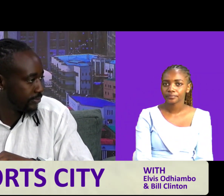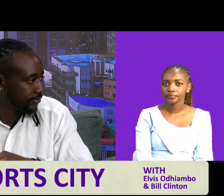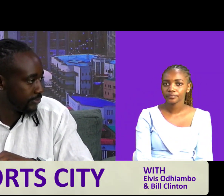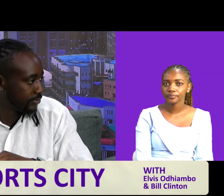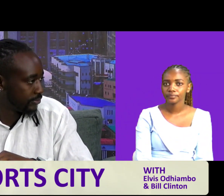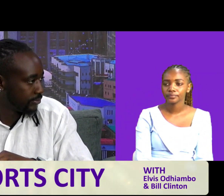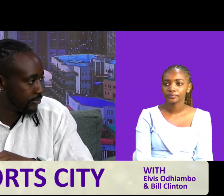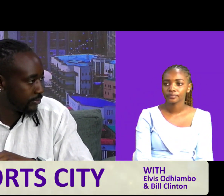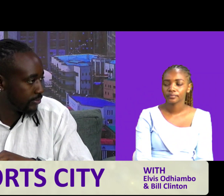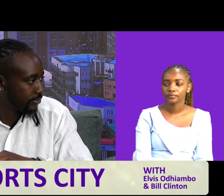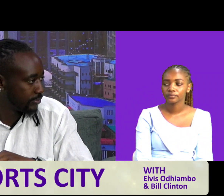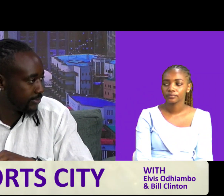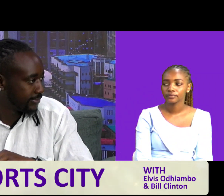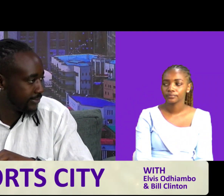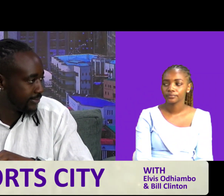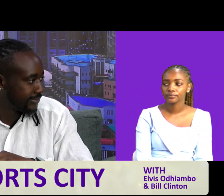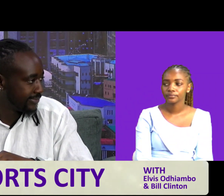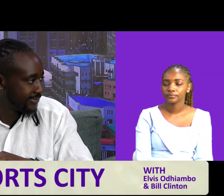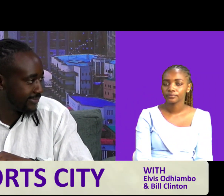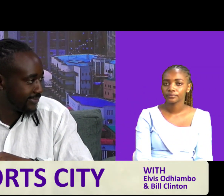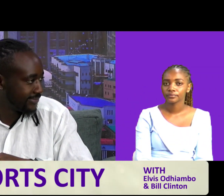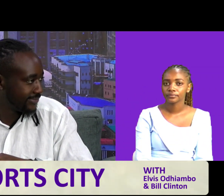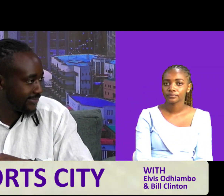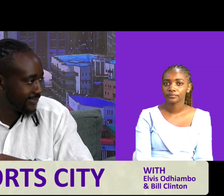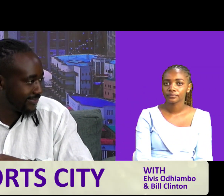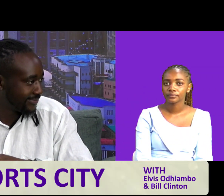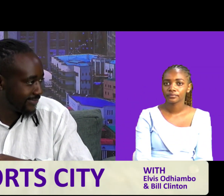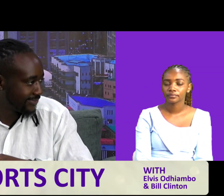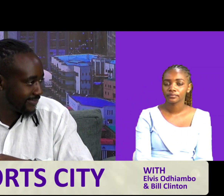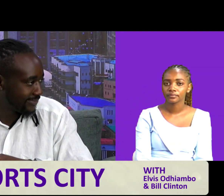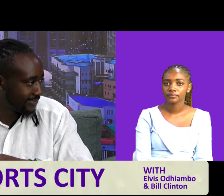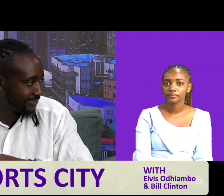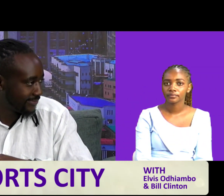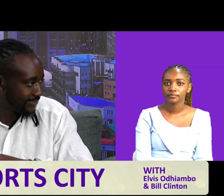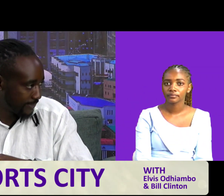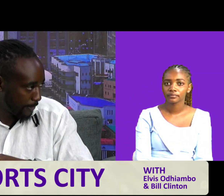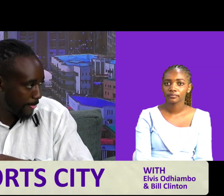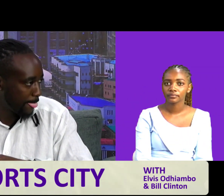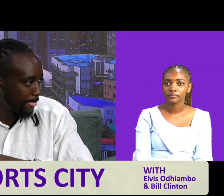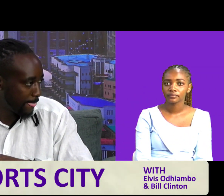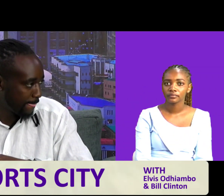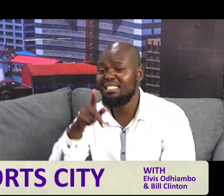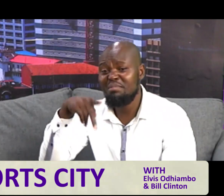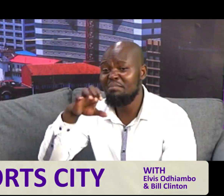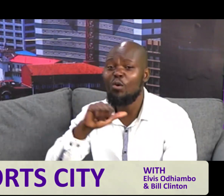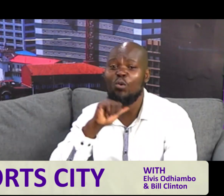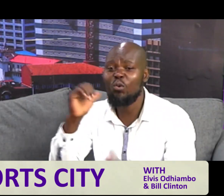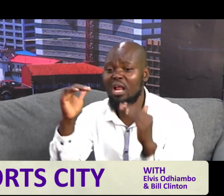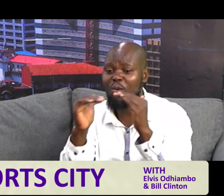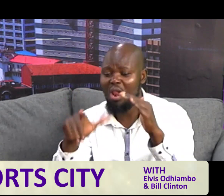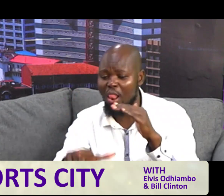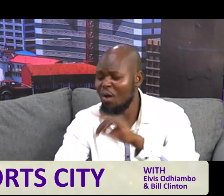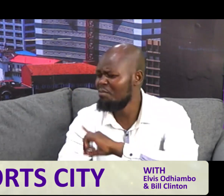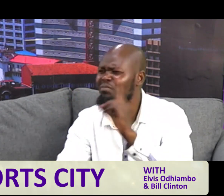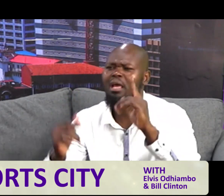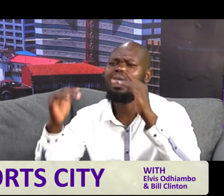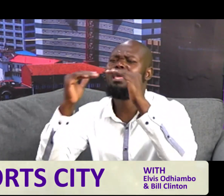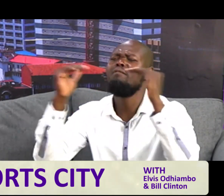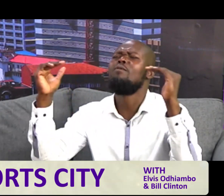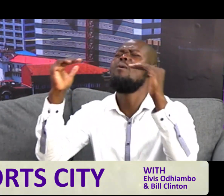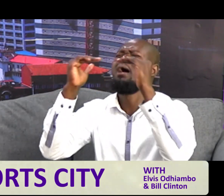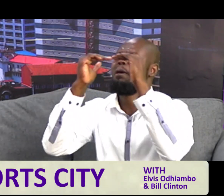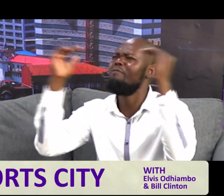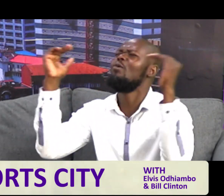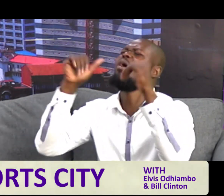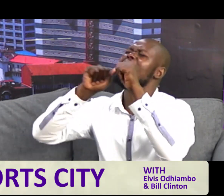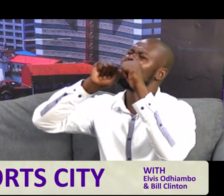Okay, thank you so much. For Pep Guardiola, when it comes to his structure of how the players